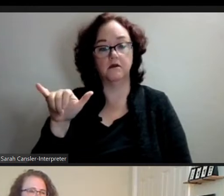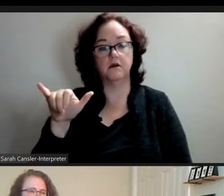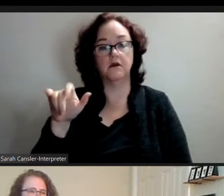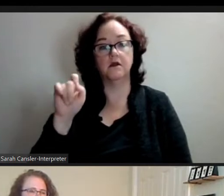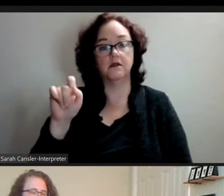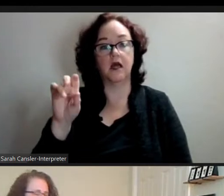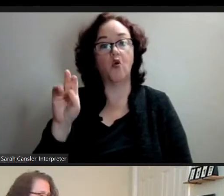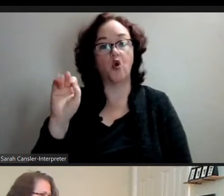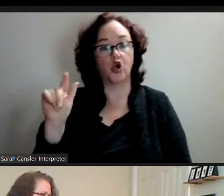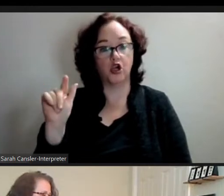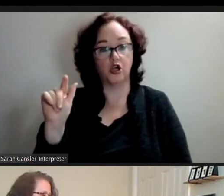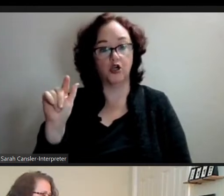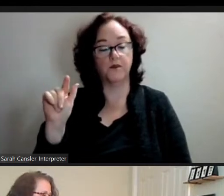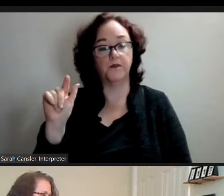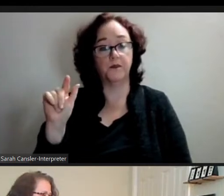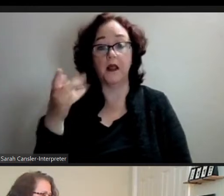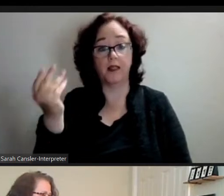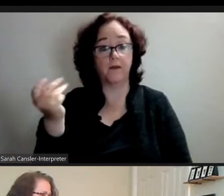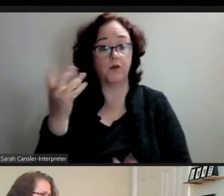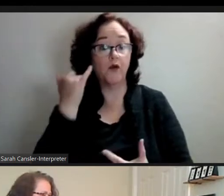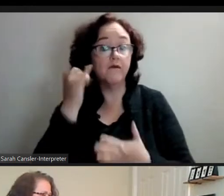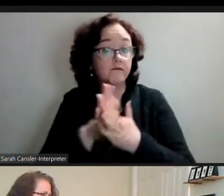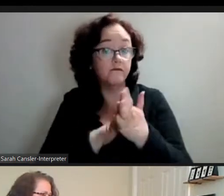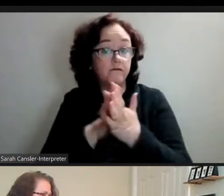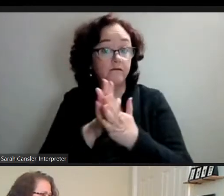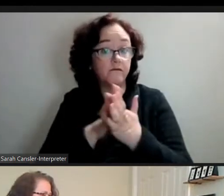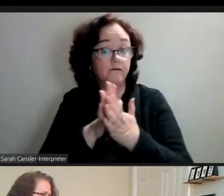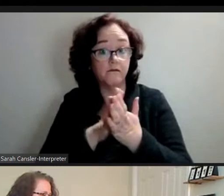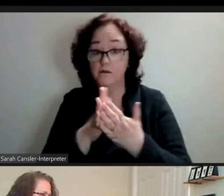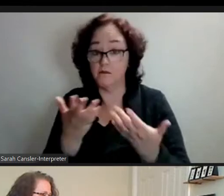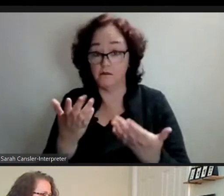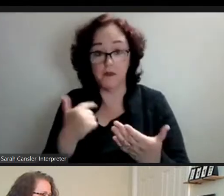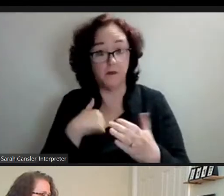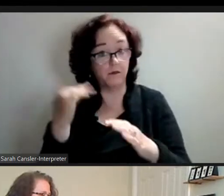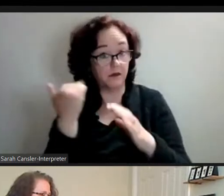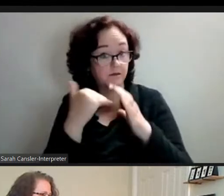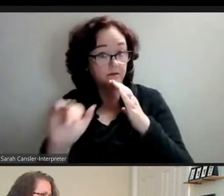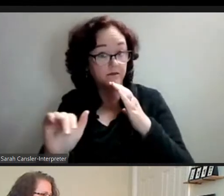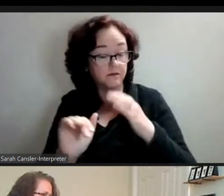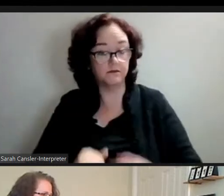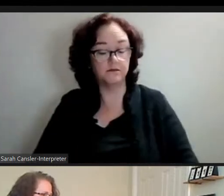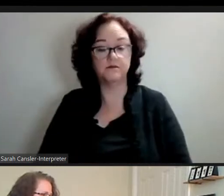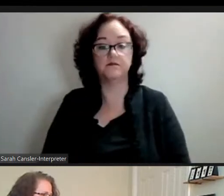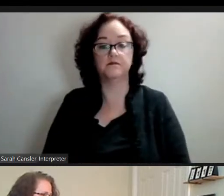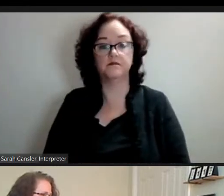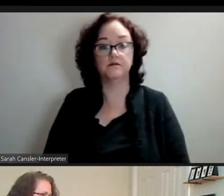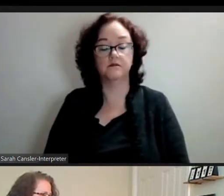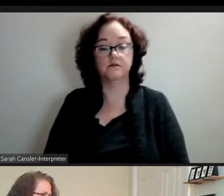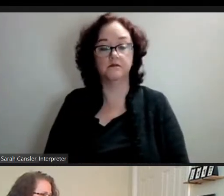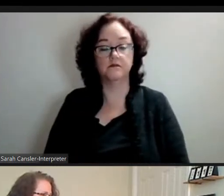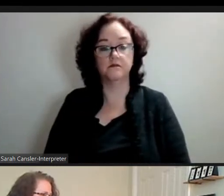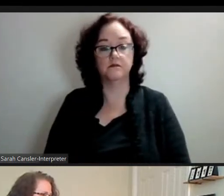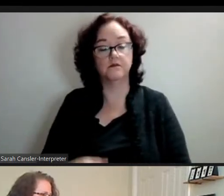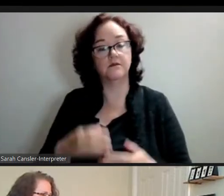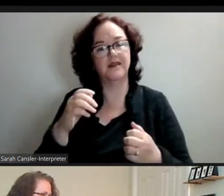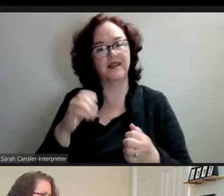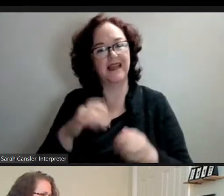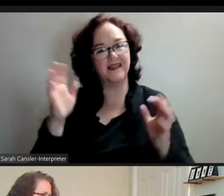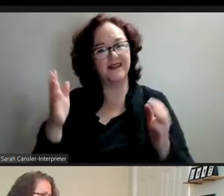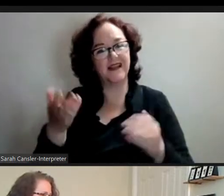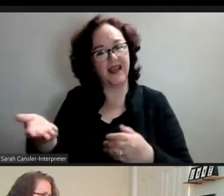SPORKABILITY.org. Just let me know if you're interested, and then I can send you the invite to get you linked into the meeting.